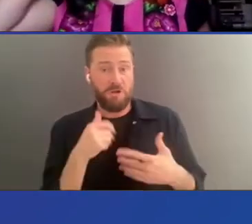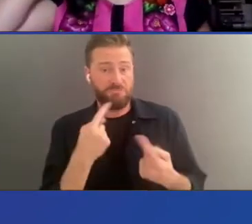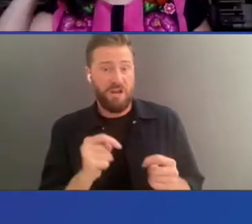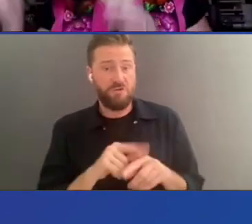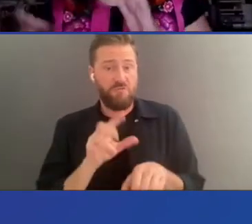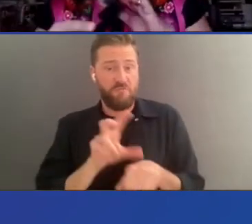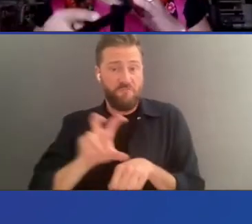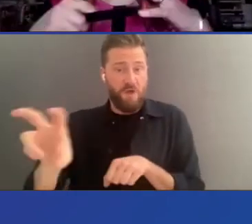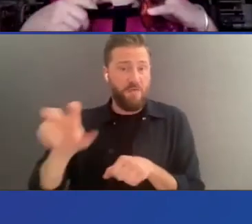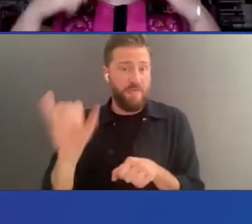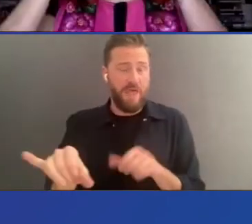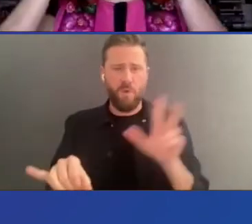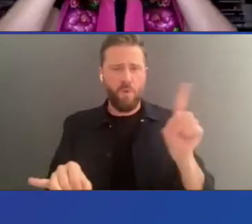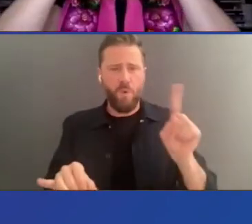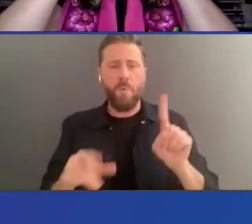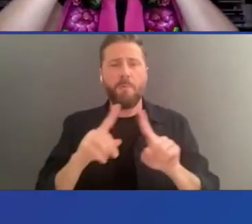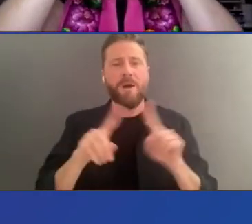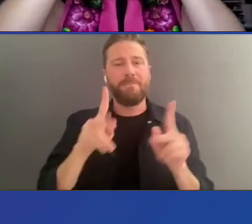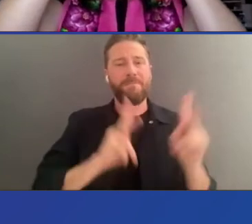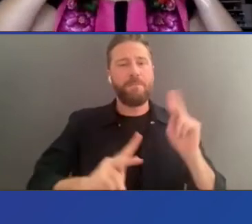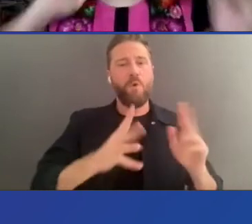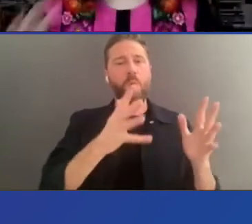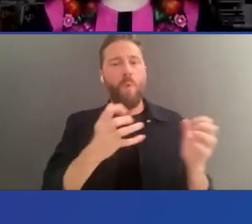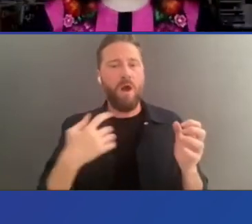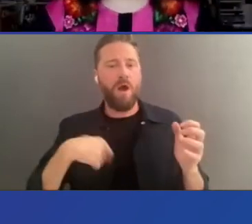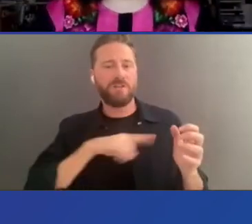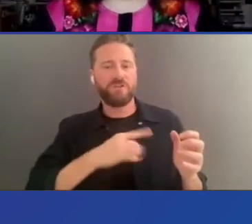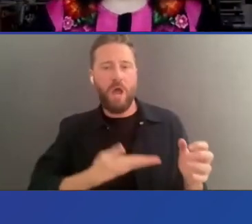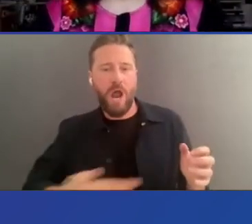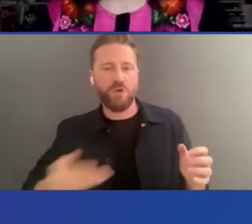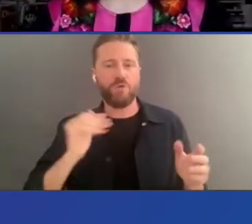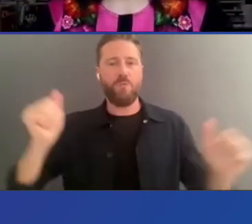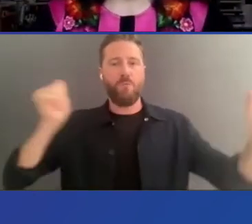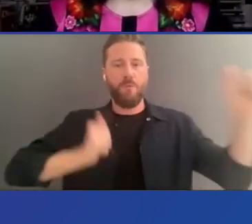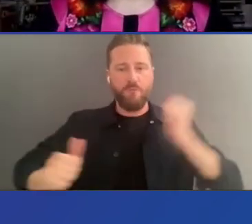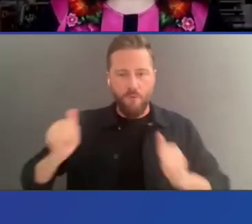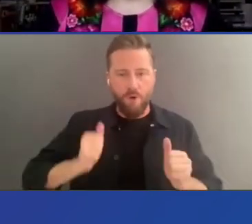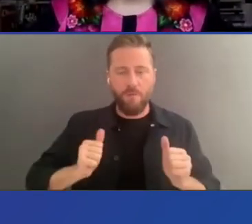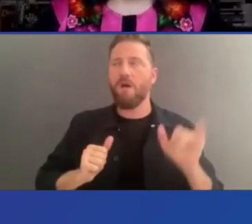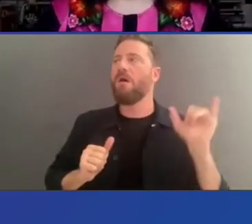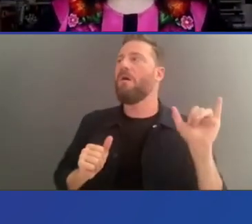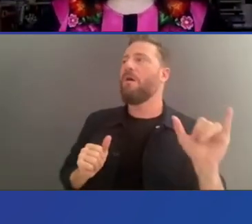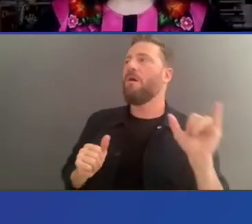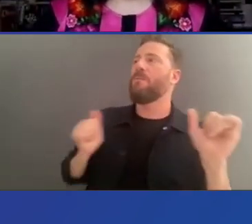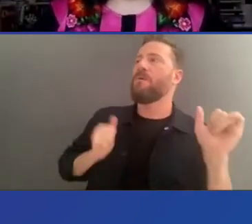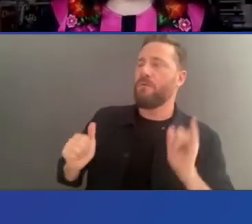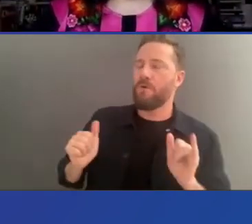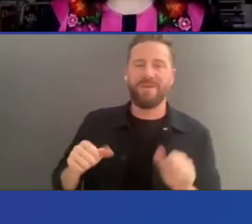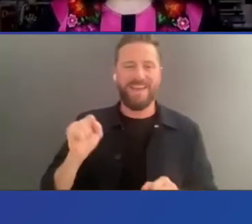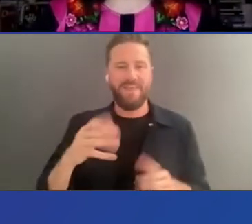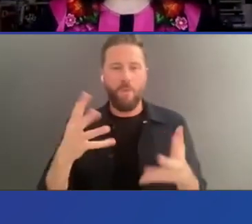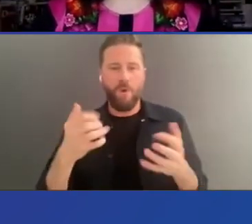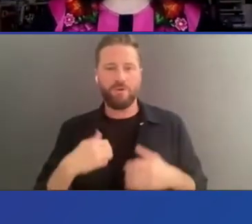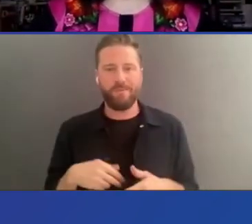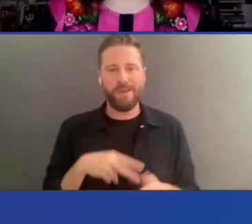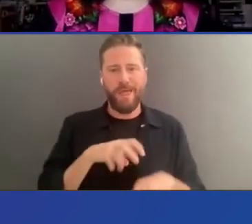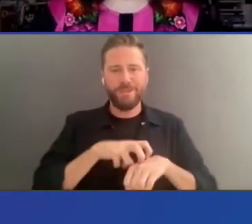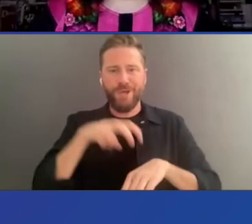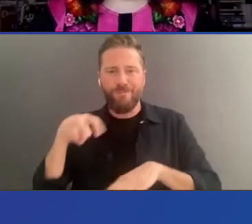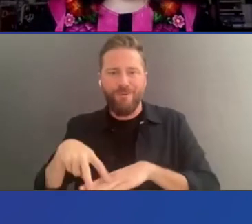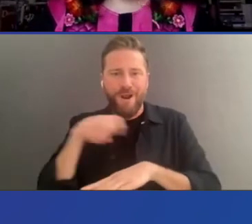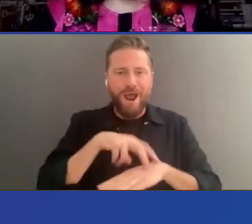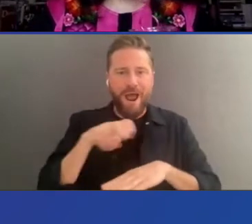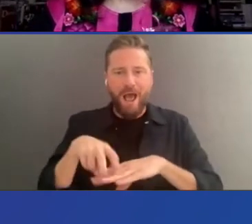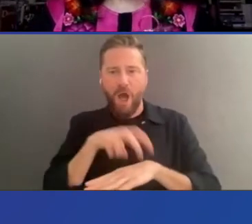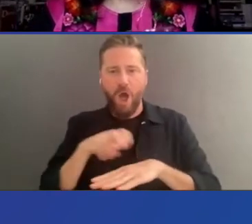I'm saying that people who want us to perform, they oh, want perform. something primitive. You know, they want you to jump around